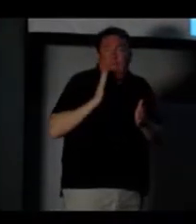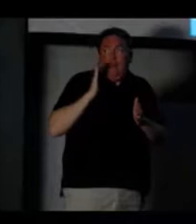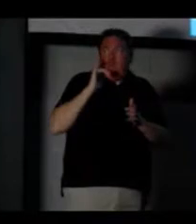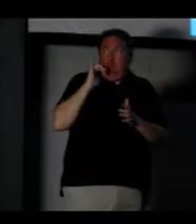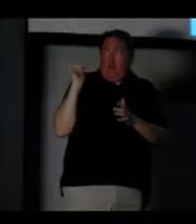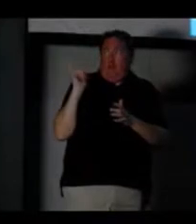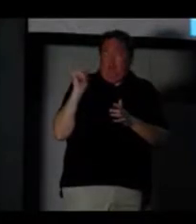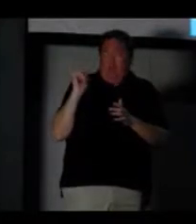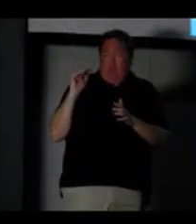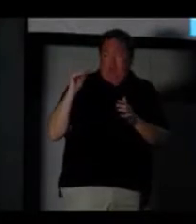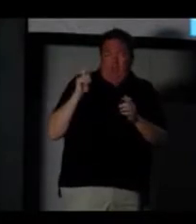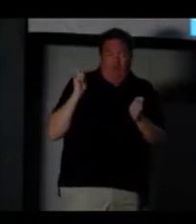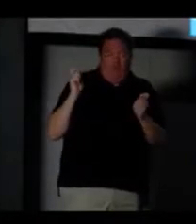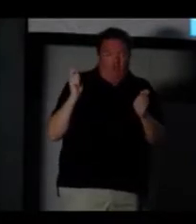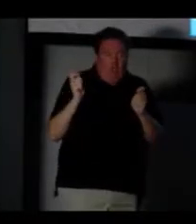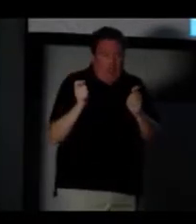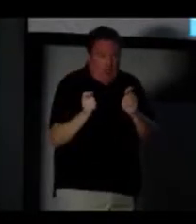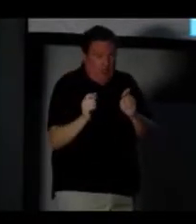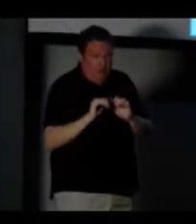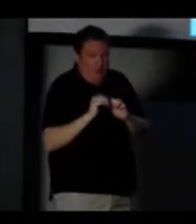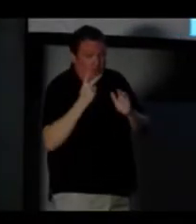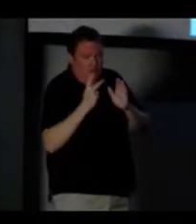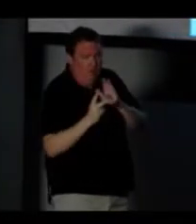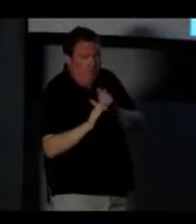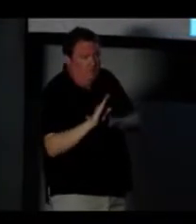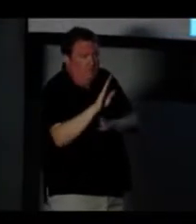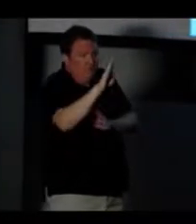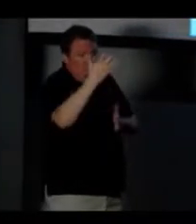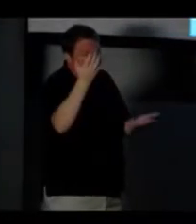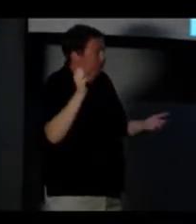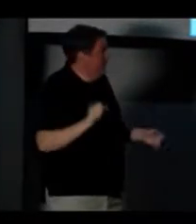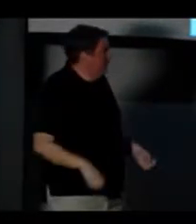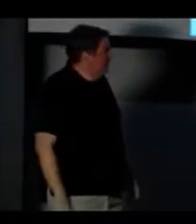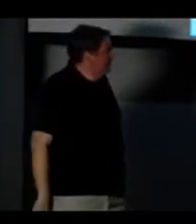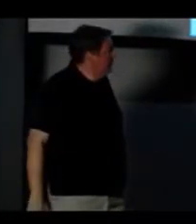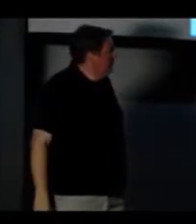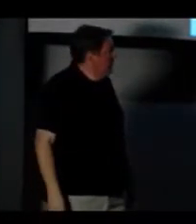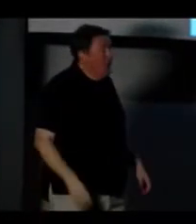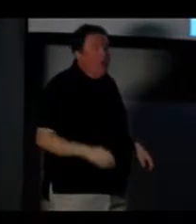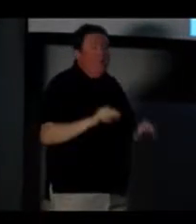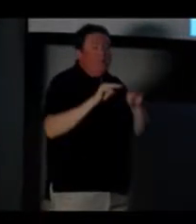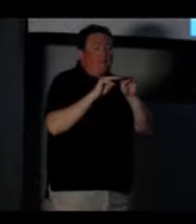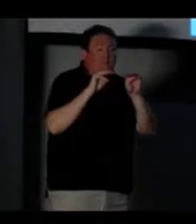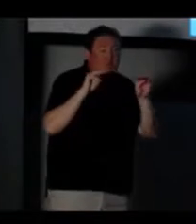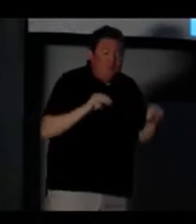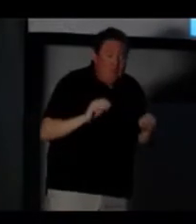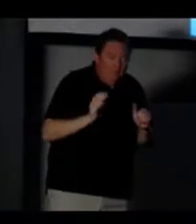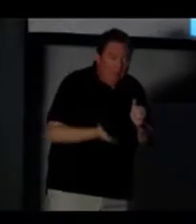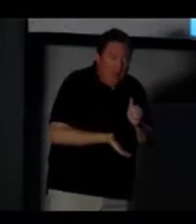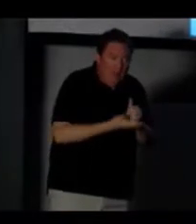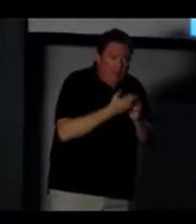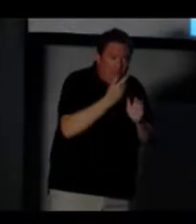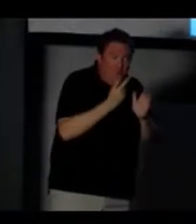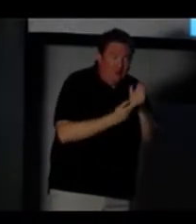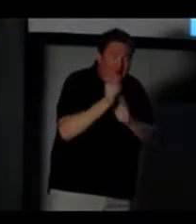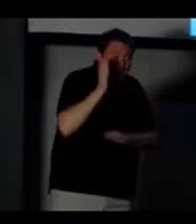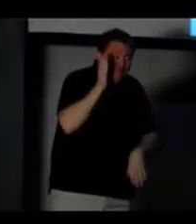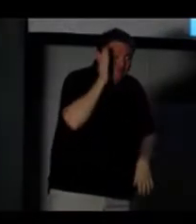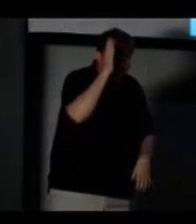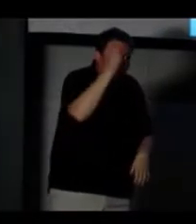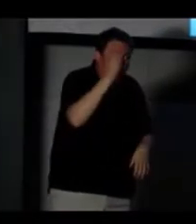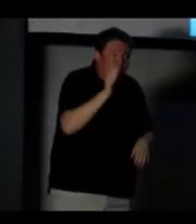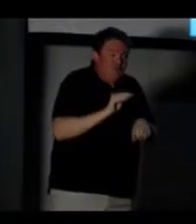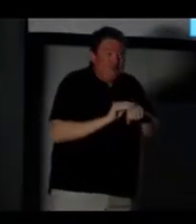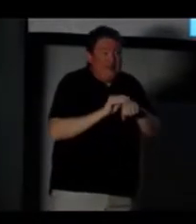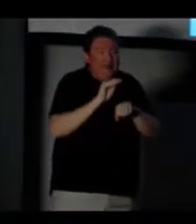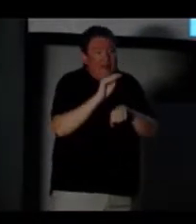mathematical model to understand that, and then extrapolate into the future. Museums predicting the future to influence hopeful